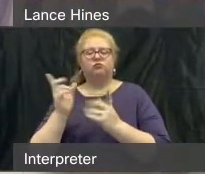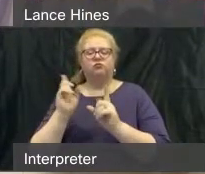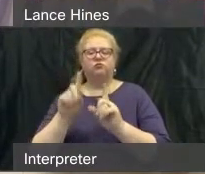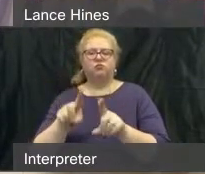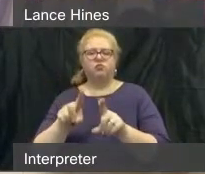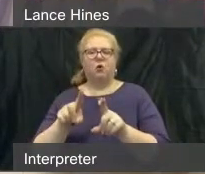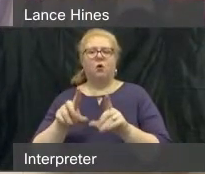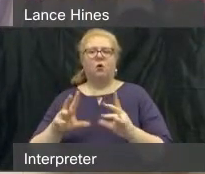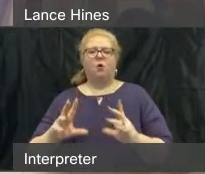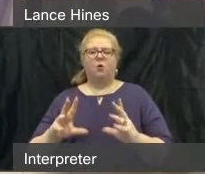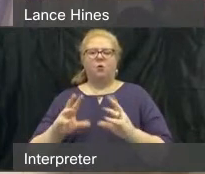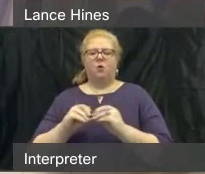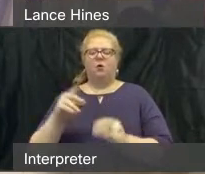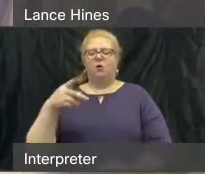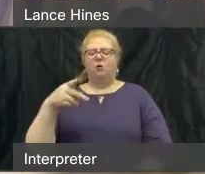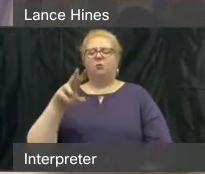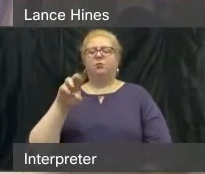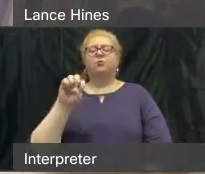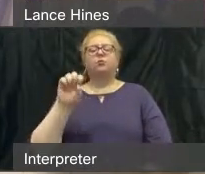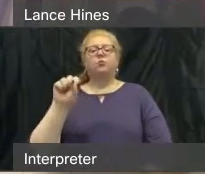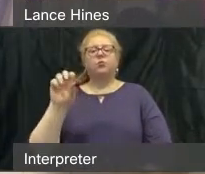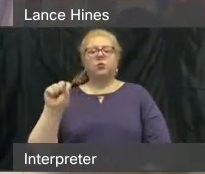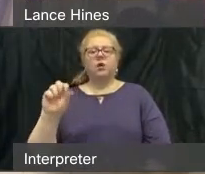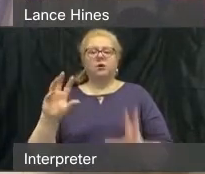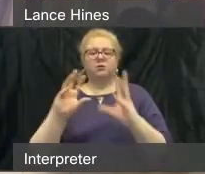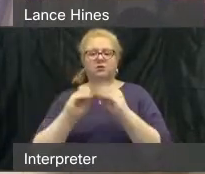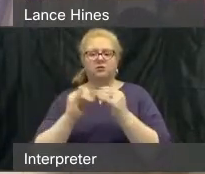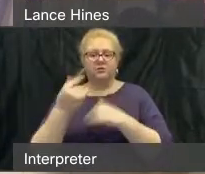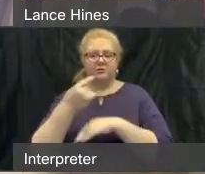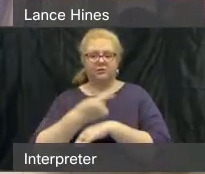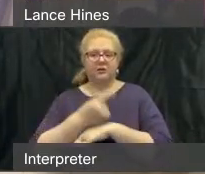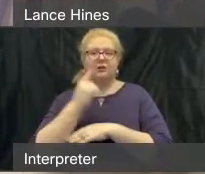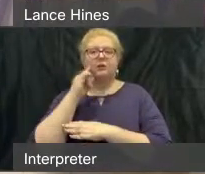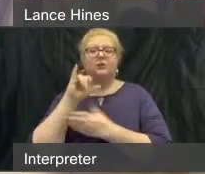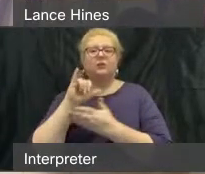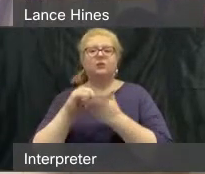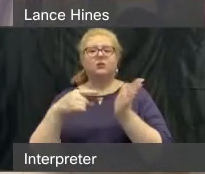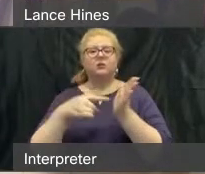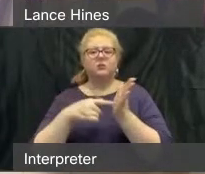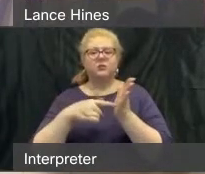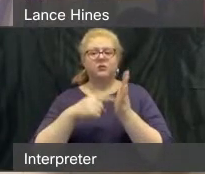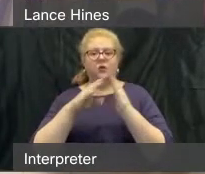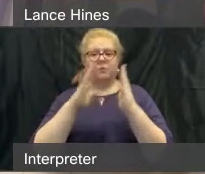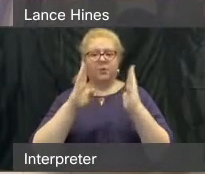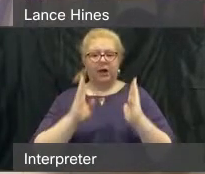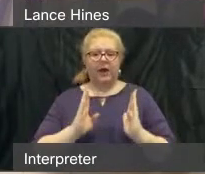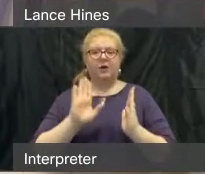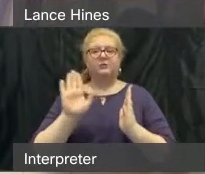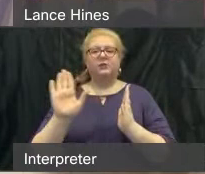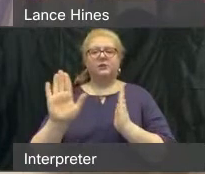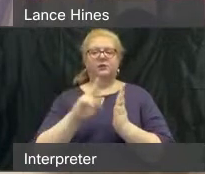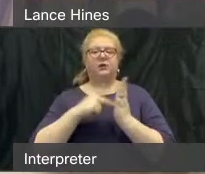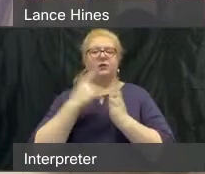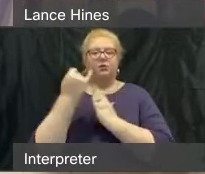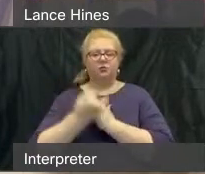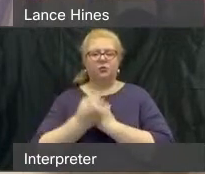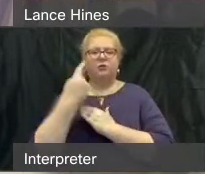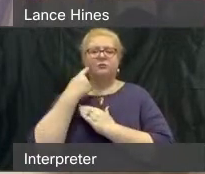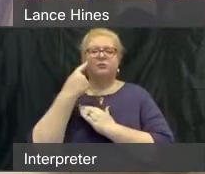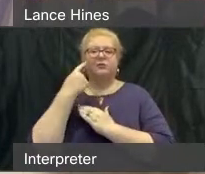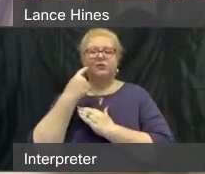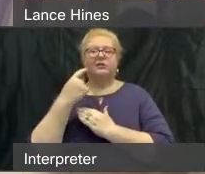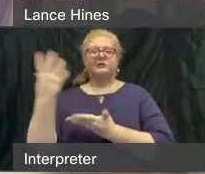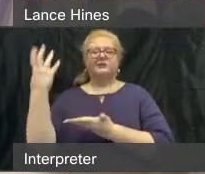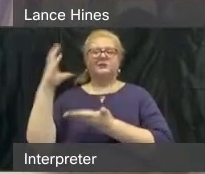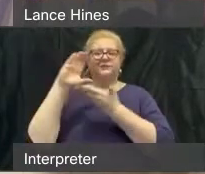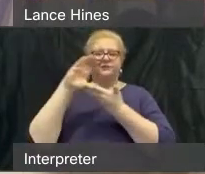press conference today for Inaffordable Housing and their projects that they just got funded, and they expressed an interest